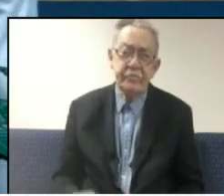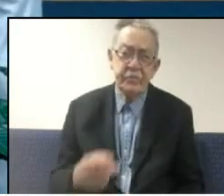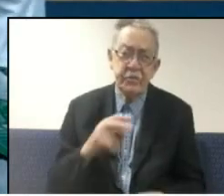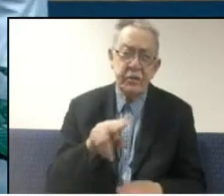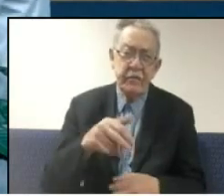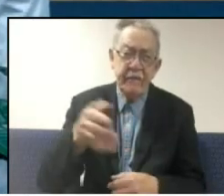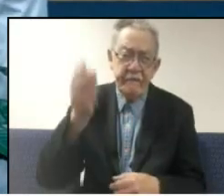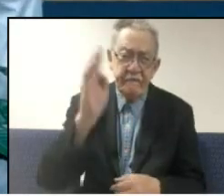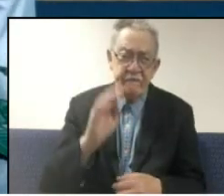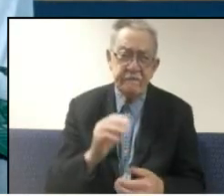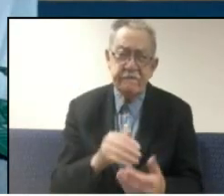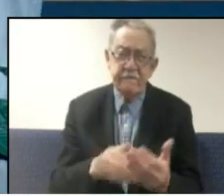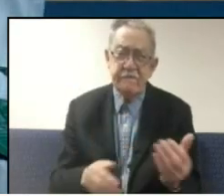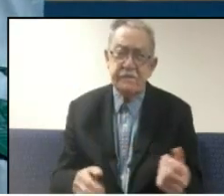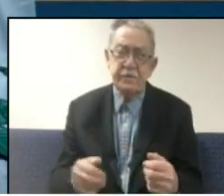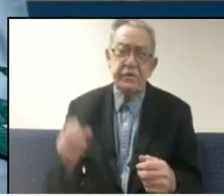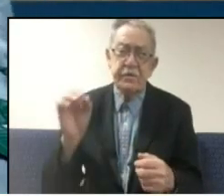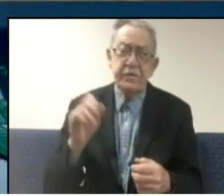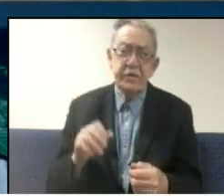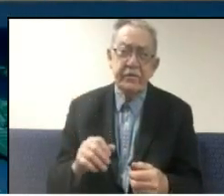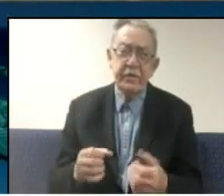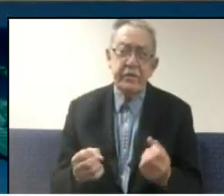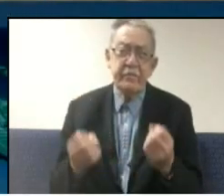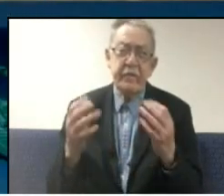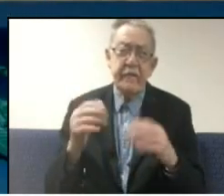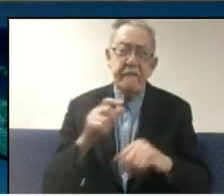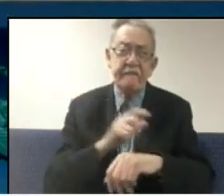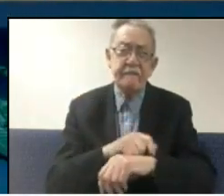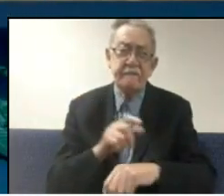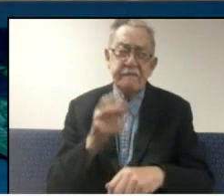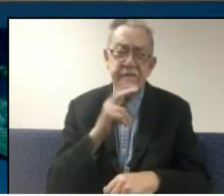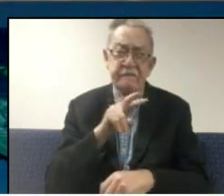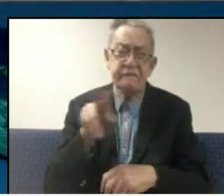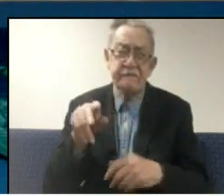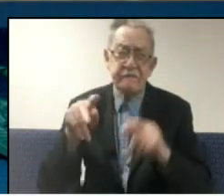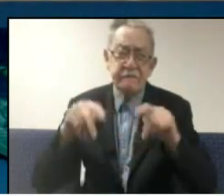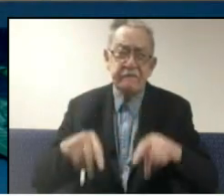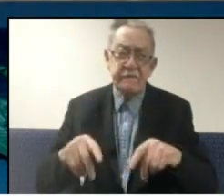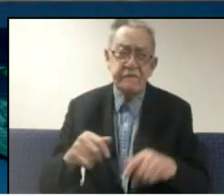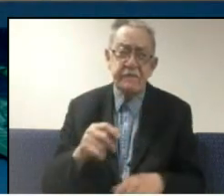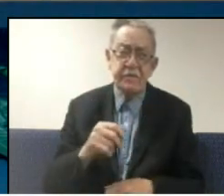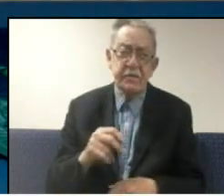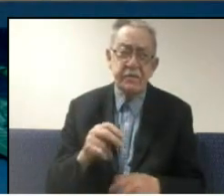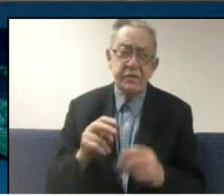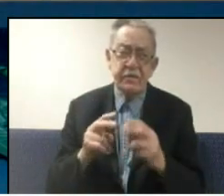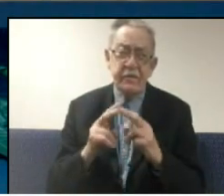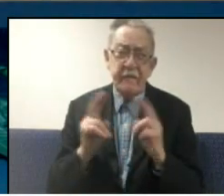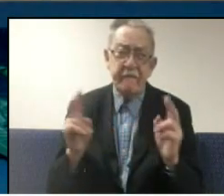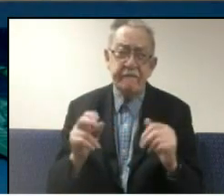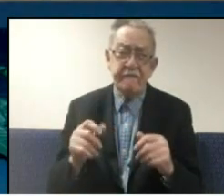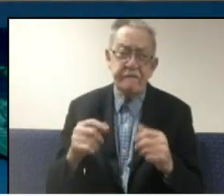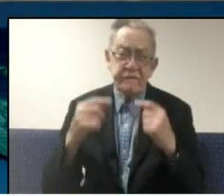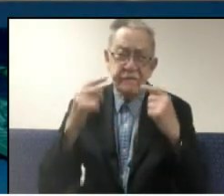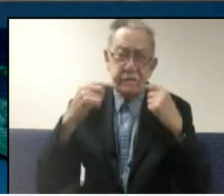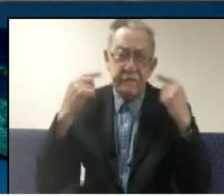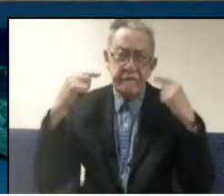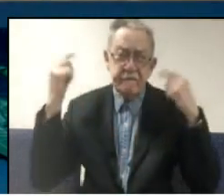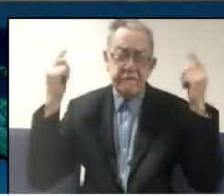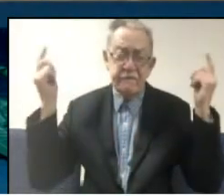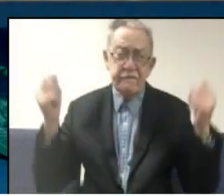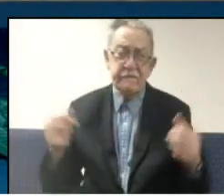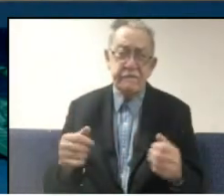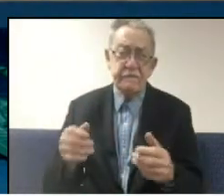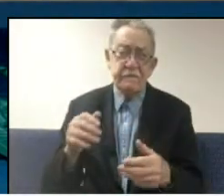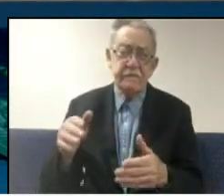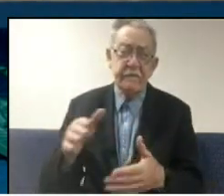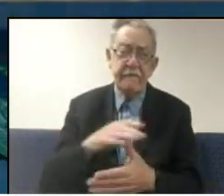God's got something else planned for them. But how many times do we look to the person who is very successful, the top of their class, the top in their job, the